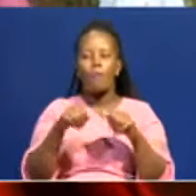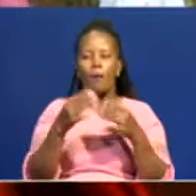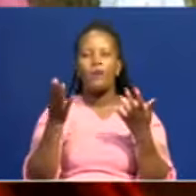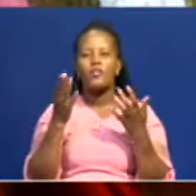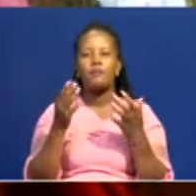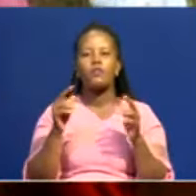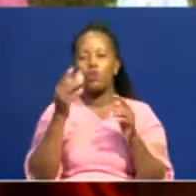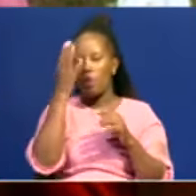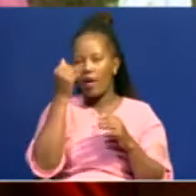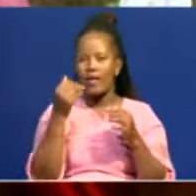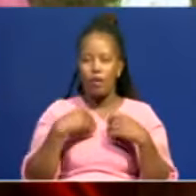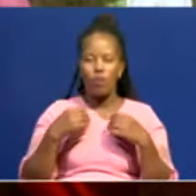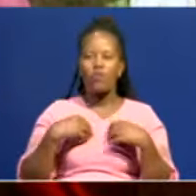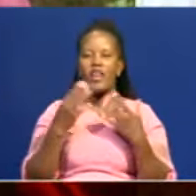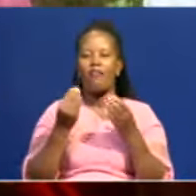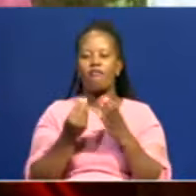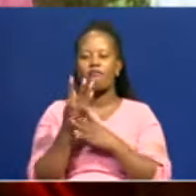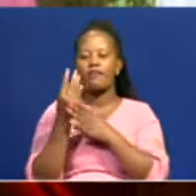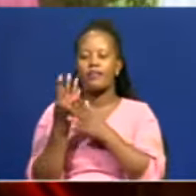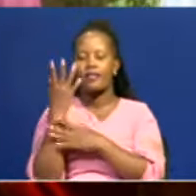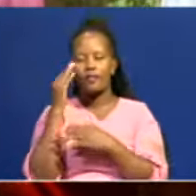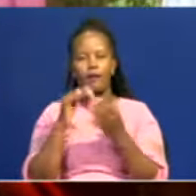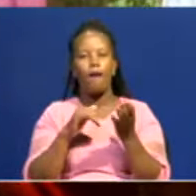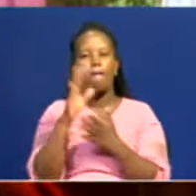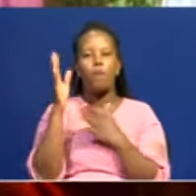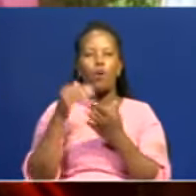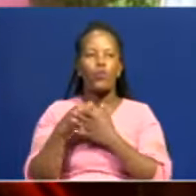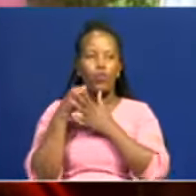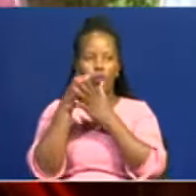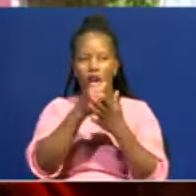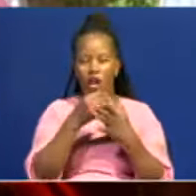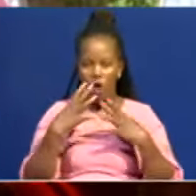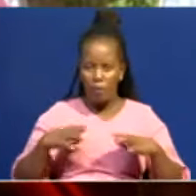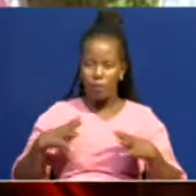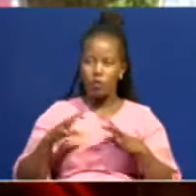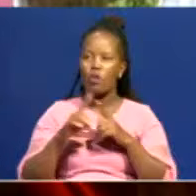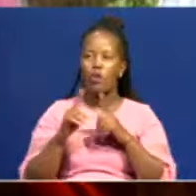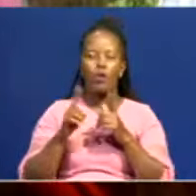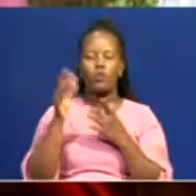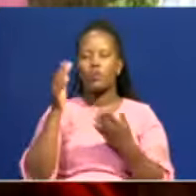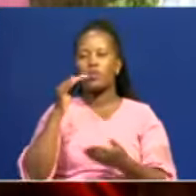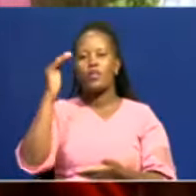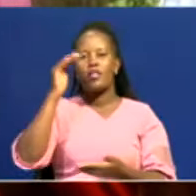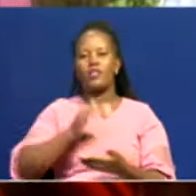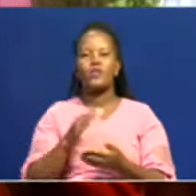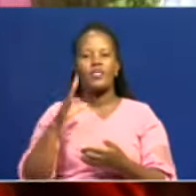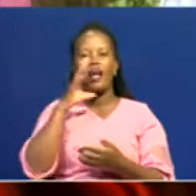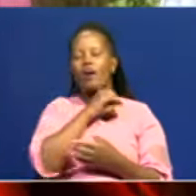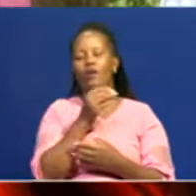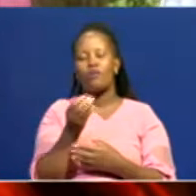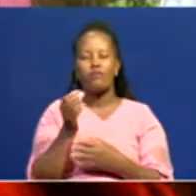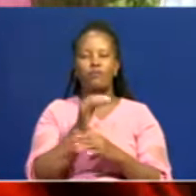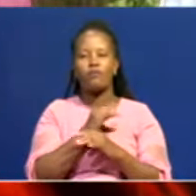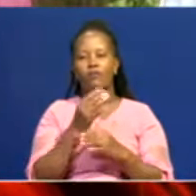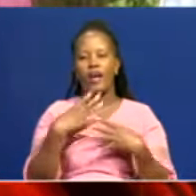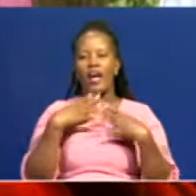kwa sababu tuko na nyasi kwa store. Itaweza kusaidia watu hapa, itapunguza malnutrition na pia itakuwa kama